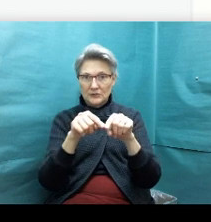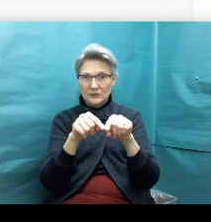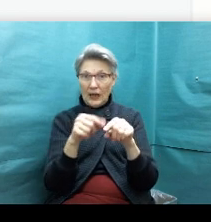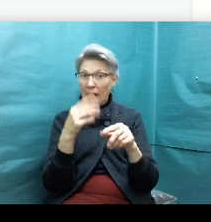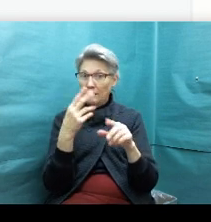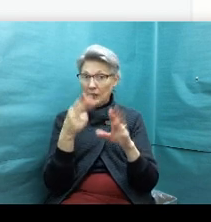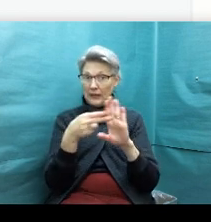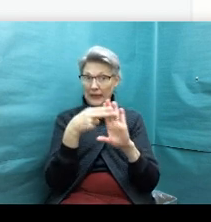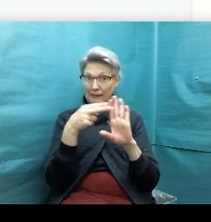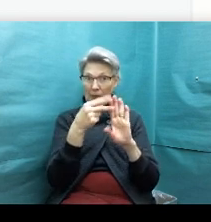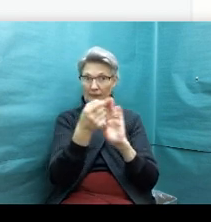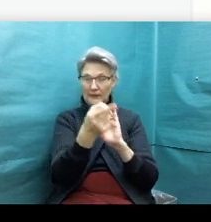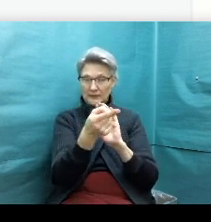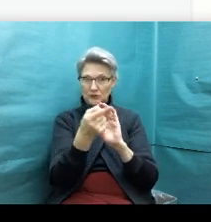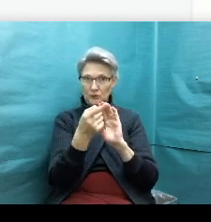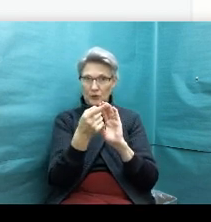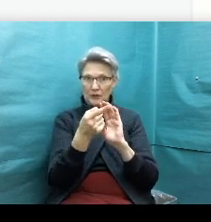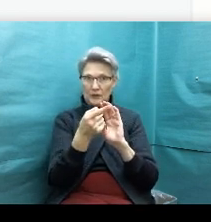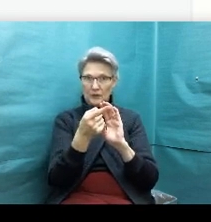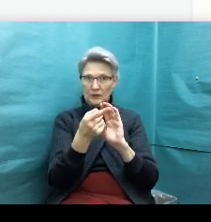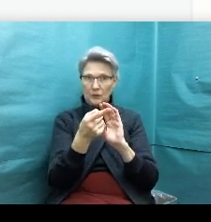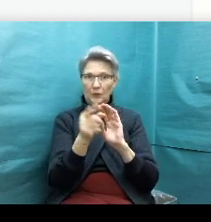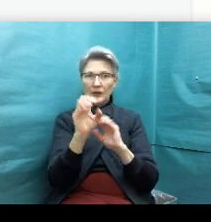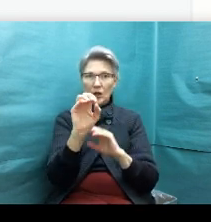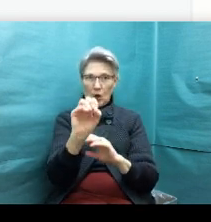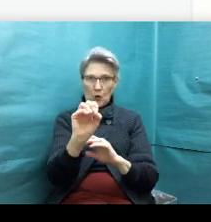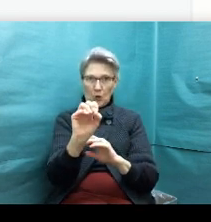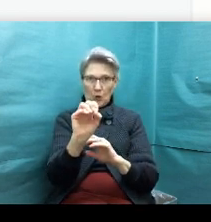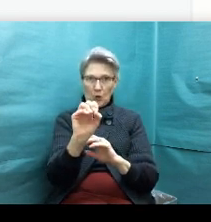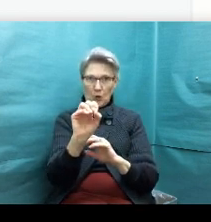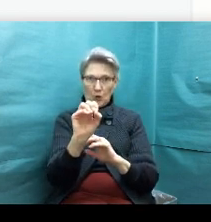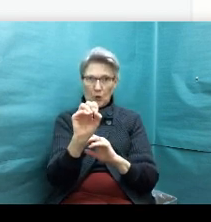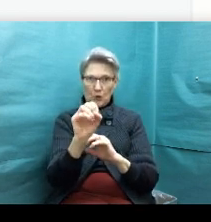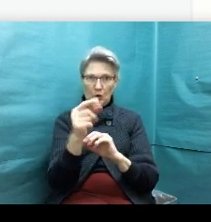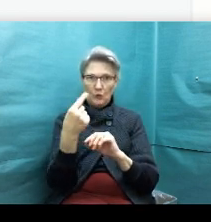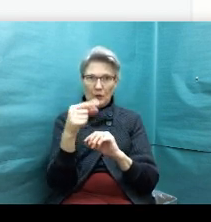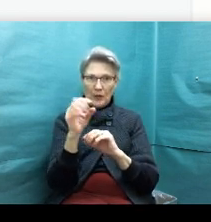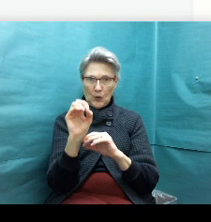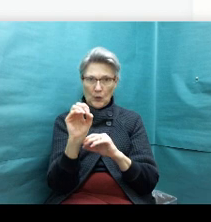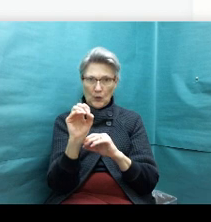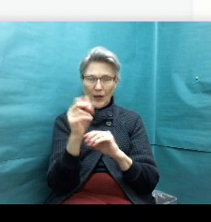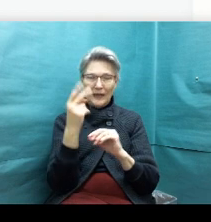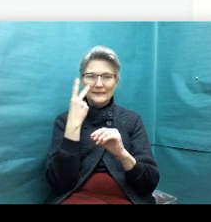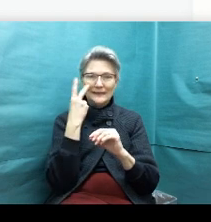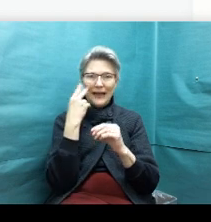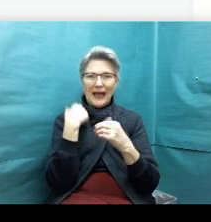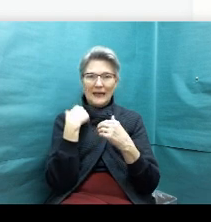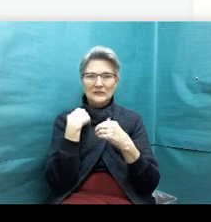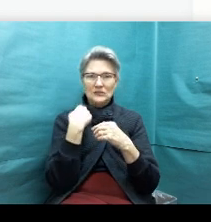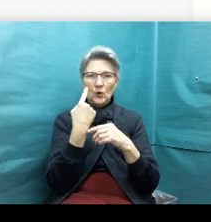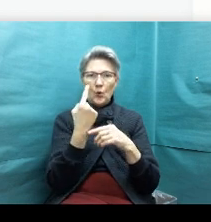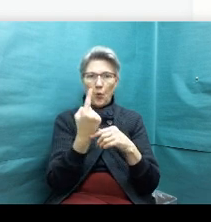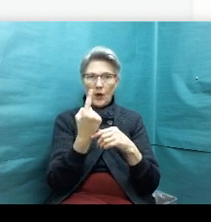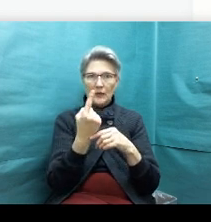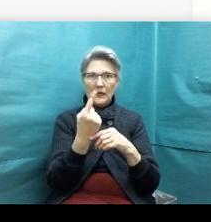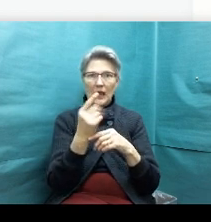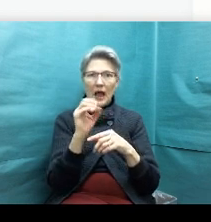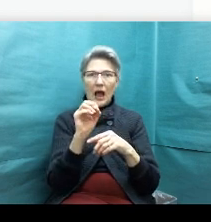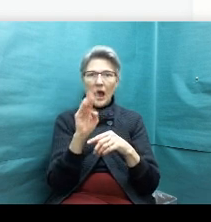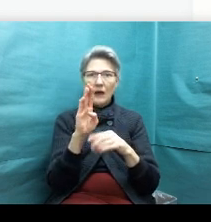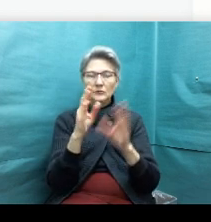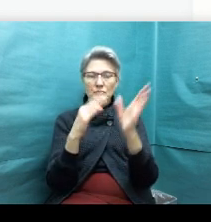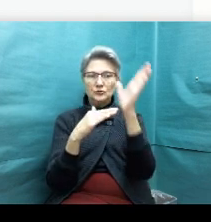triangle WVX is an obtuse triangle because I see that it has one obtuse angle.